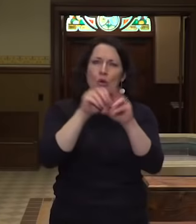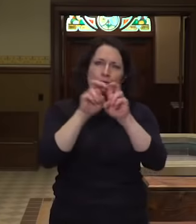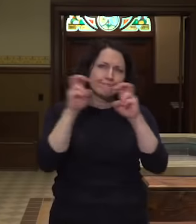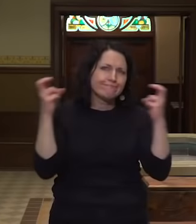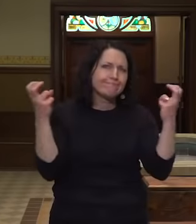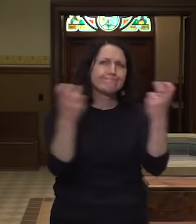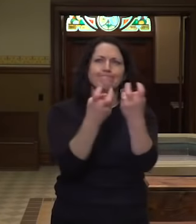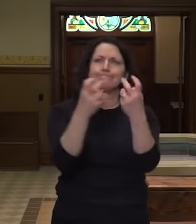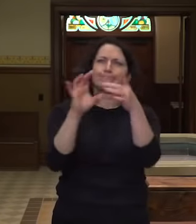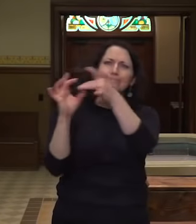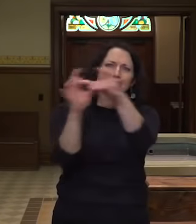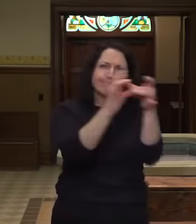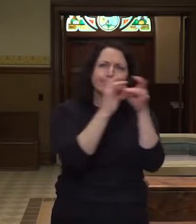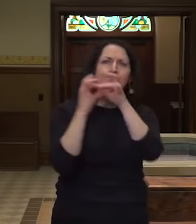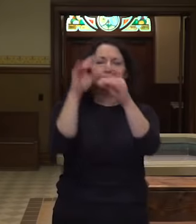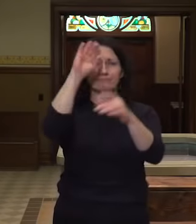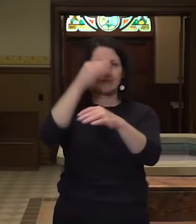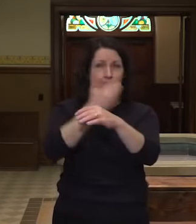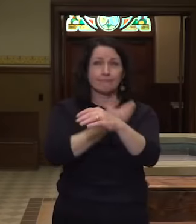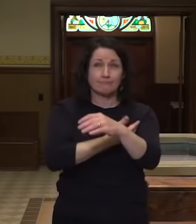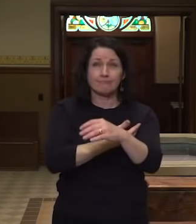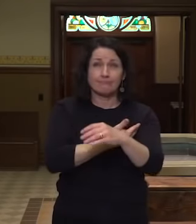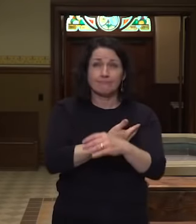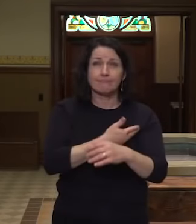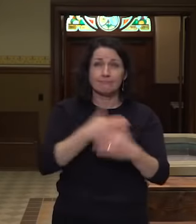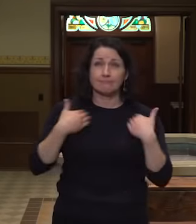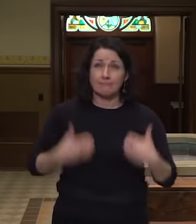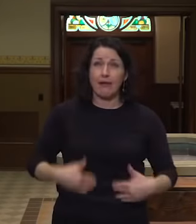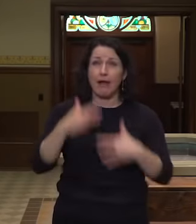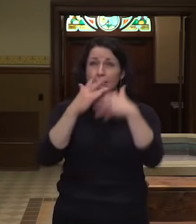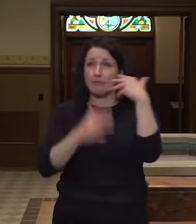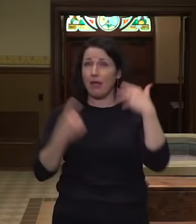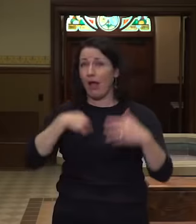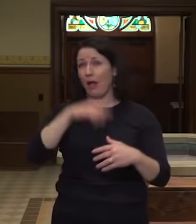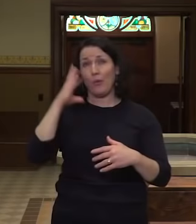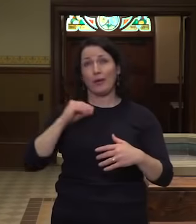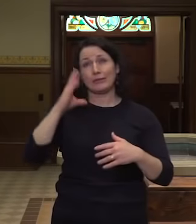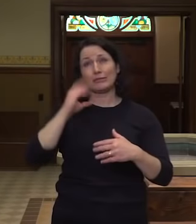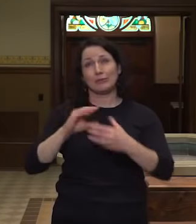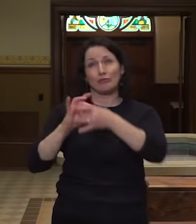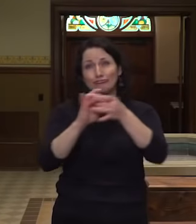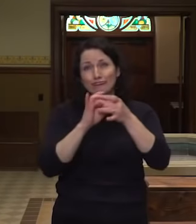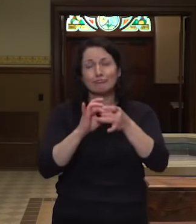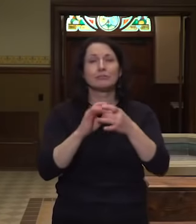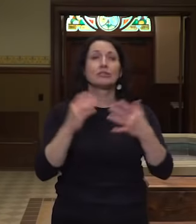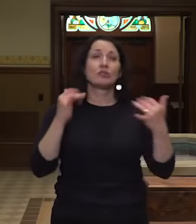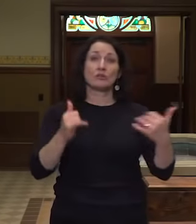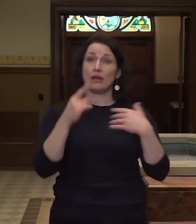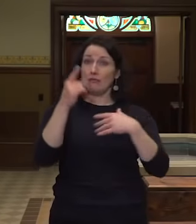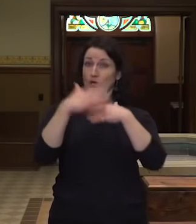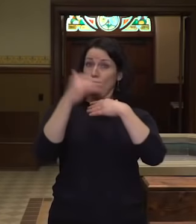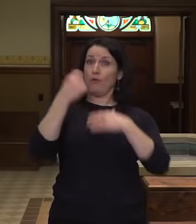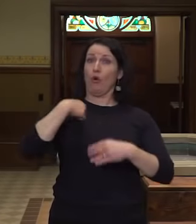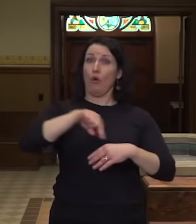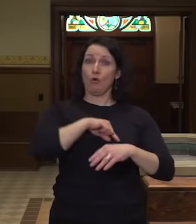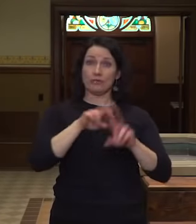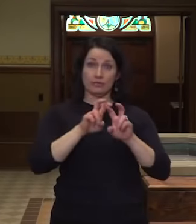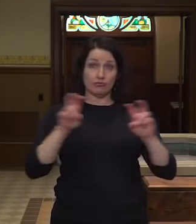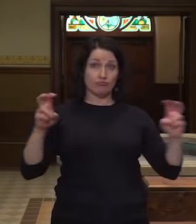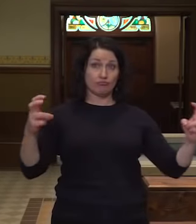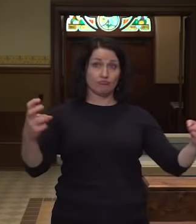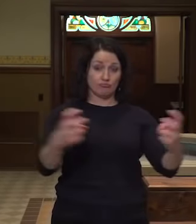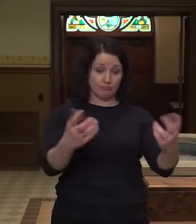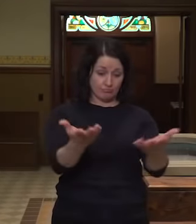Son, in whose body and blood we have communion. And so, having called us to your table, Lord, confirm us in